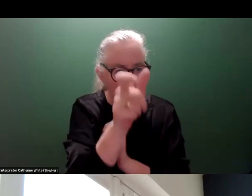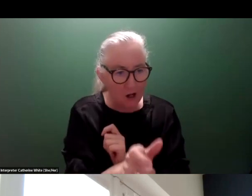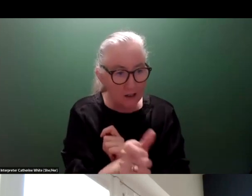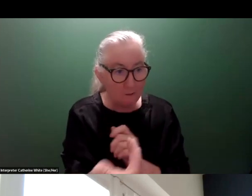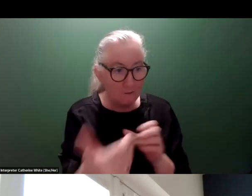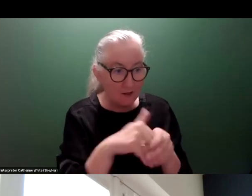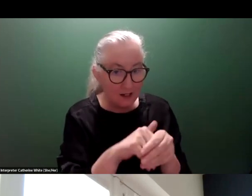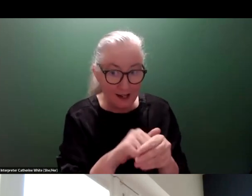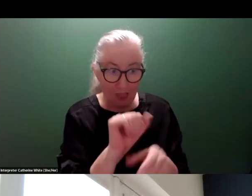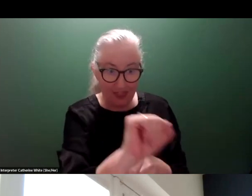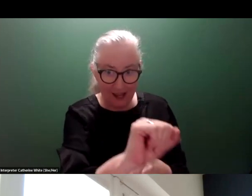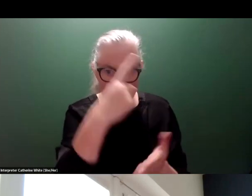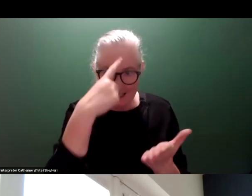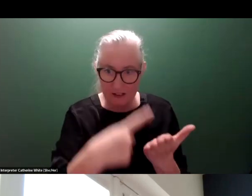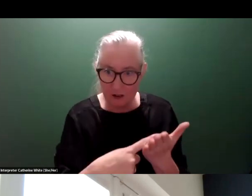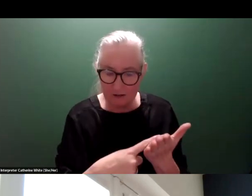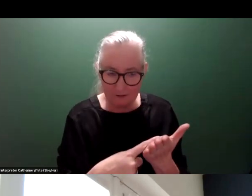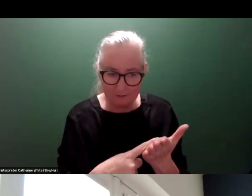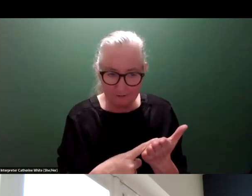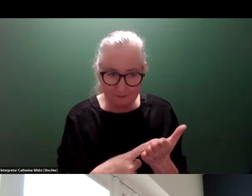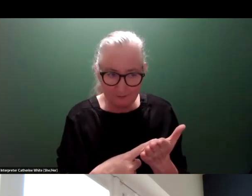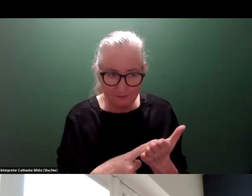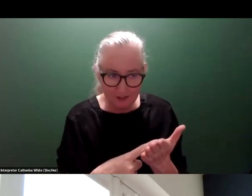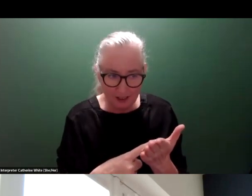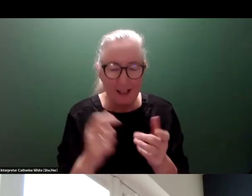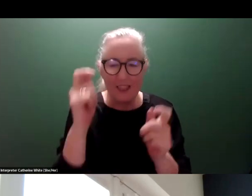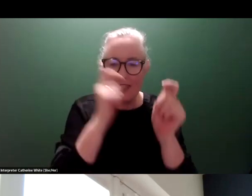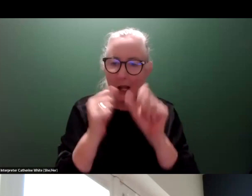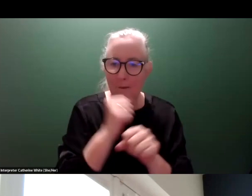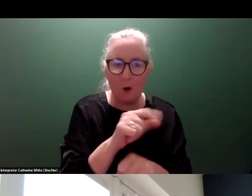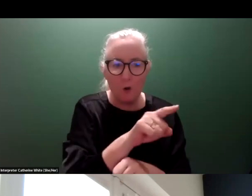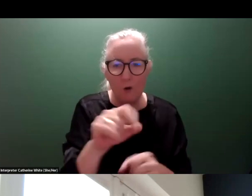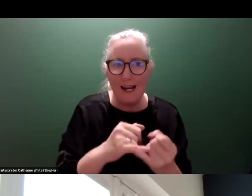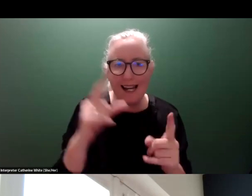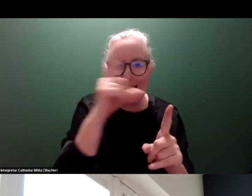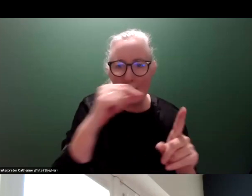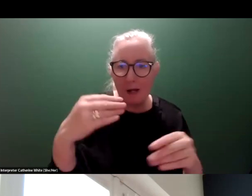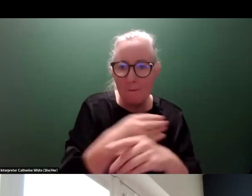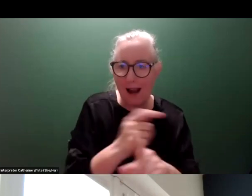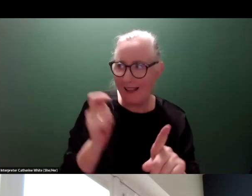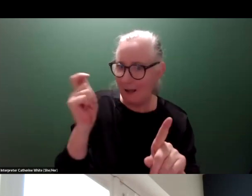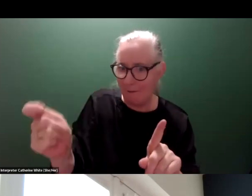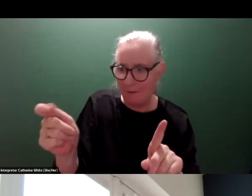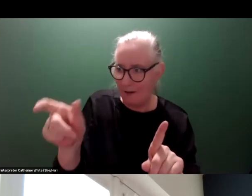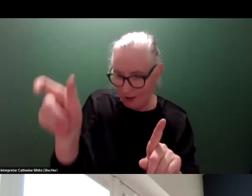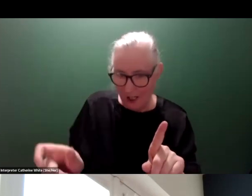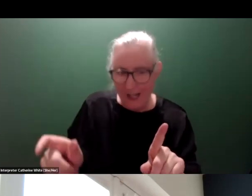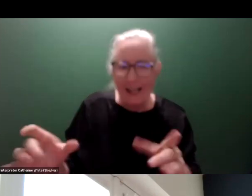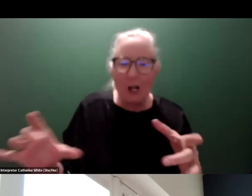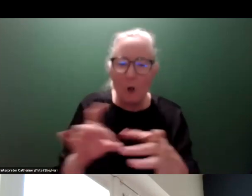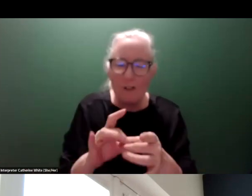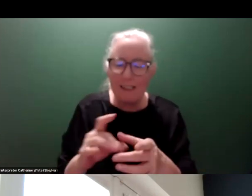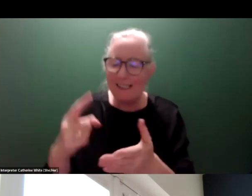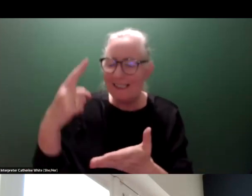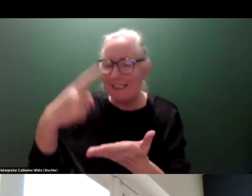participate in decisions, taking into account people who are named by the person to be consulted, including decision